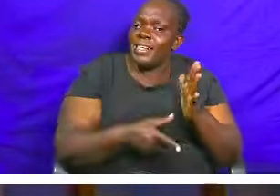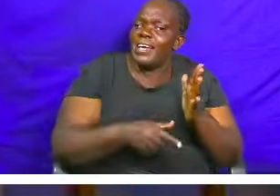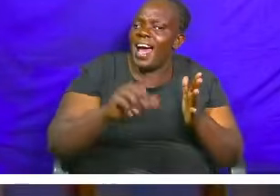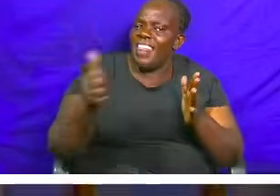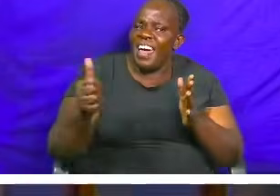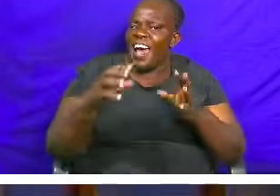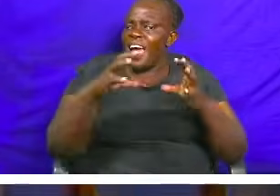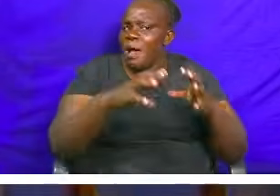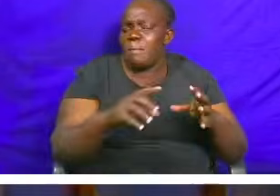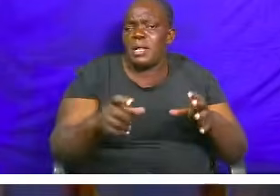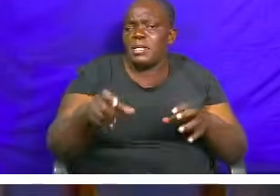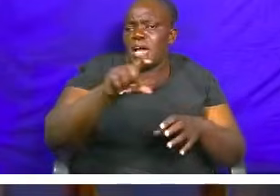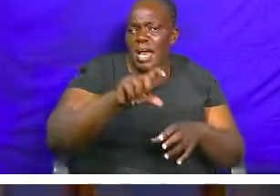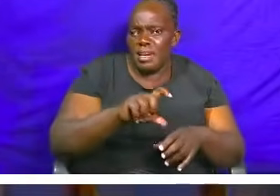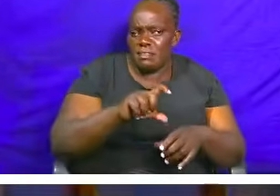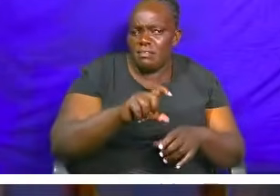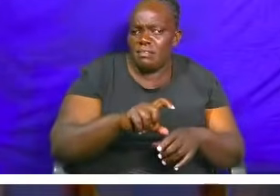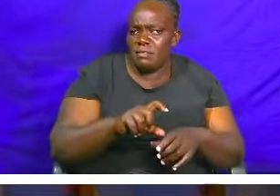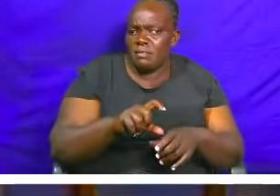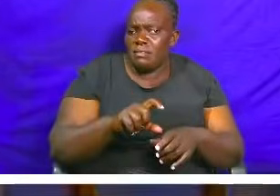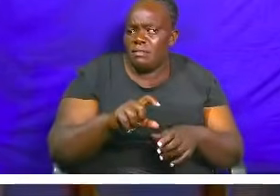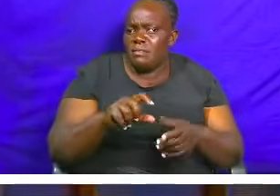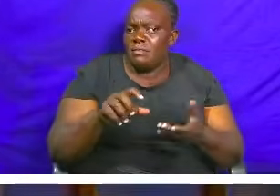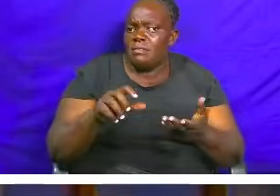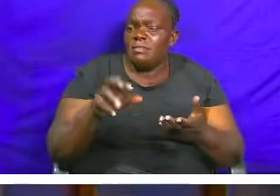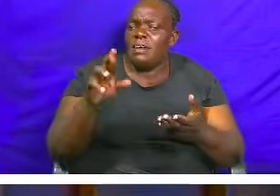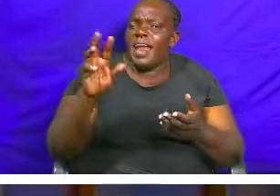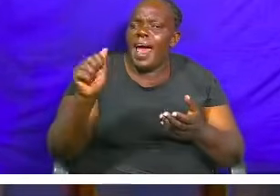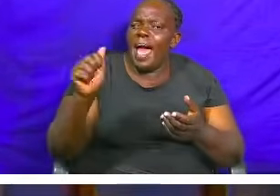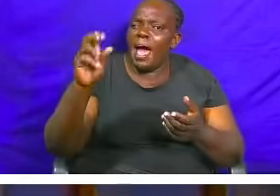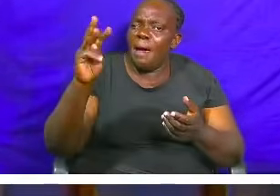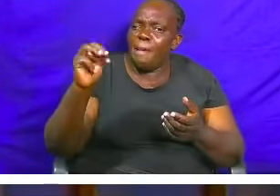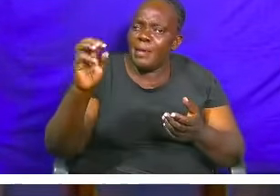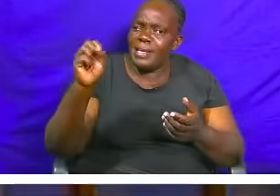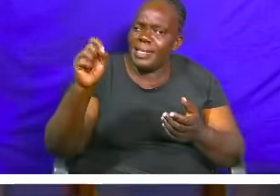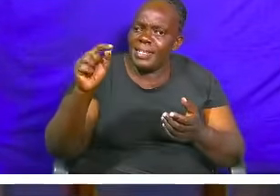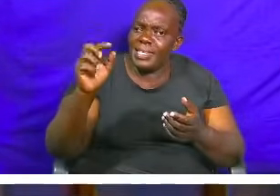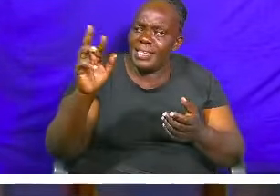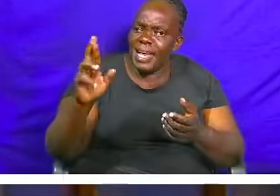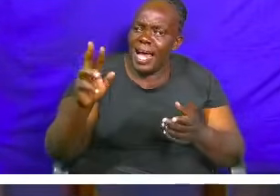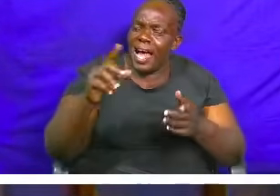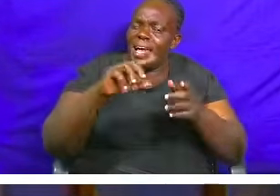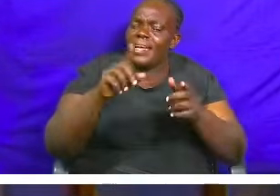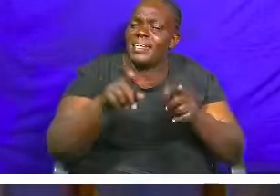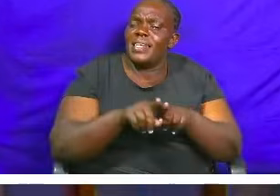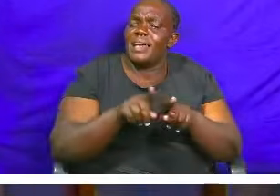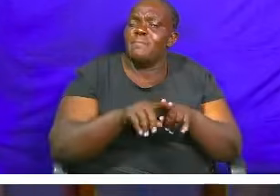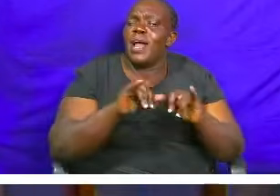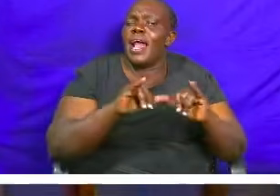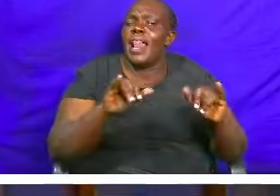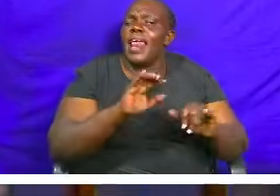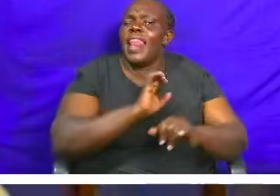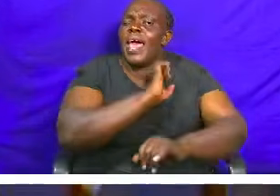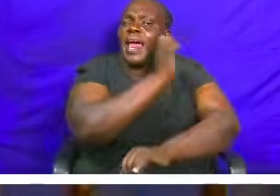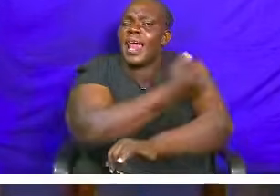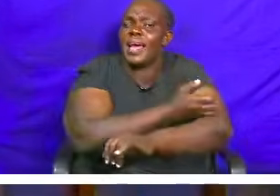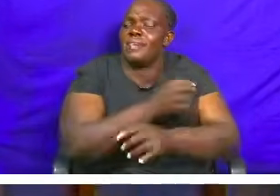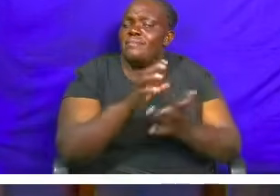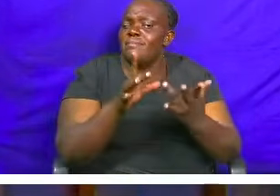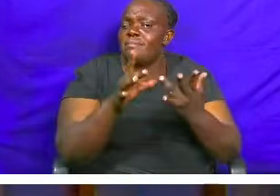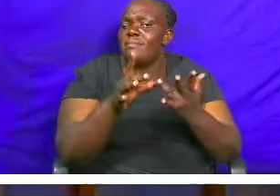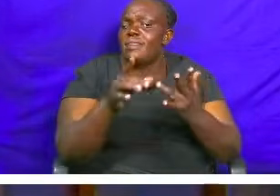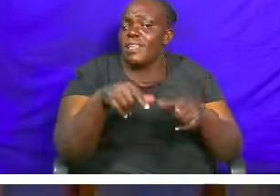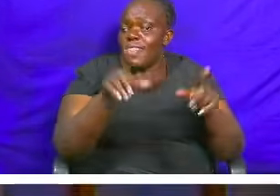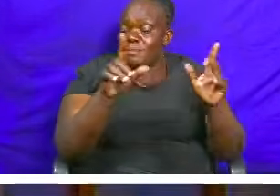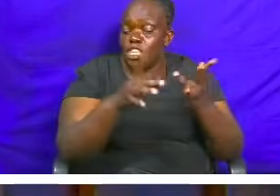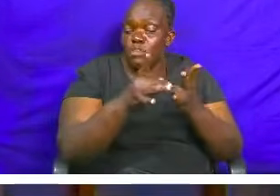One Petroleum, they added Asharamis Energy, and they also added B Energy. So those are their nominees